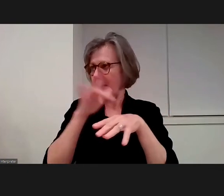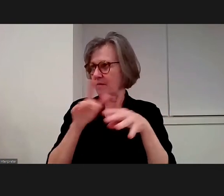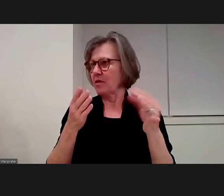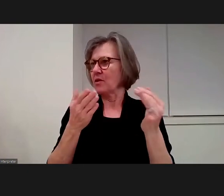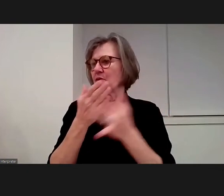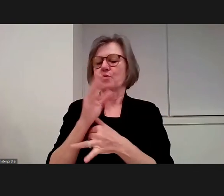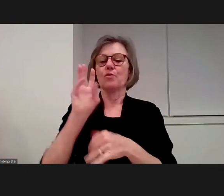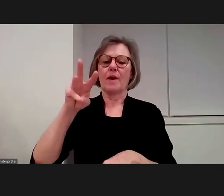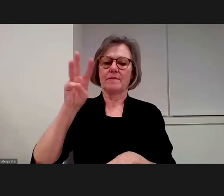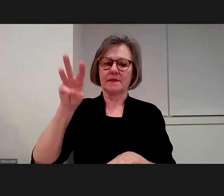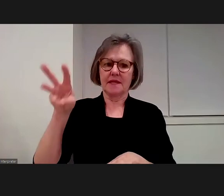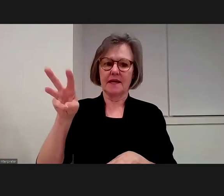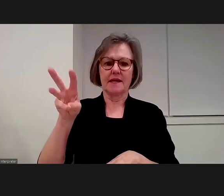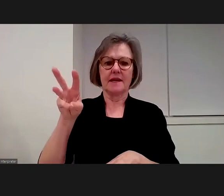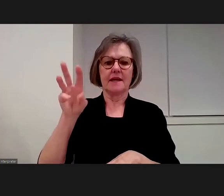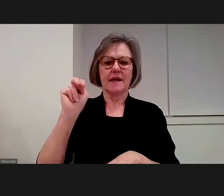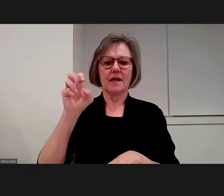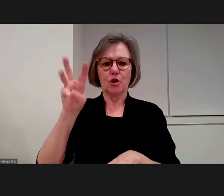the website at